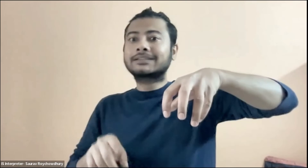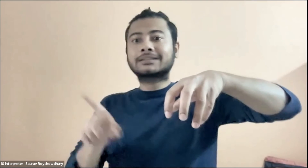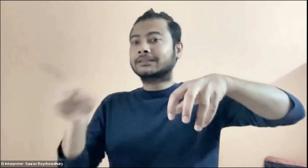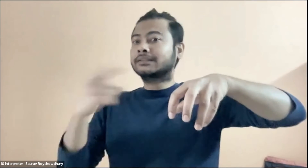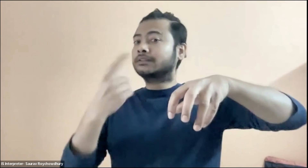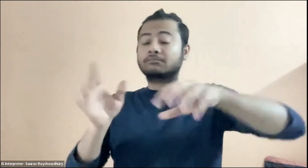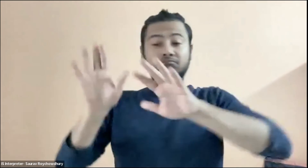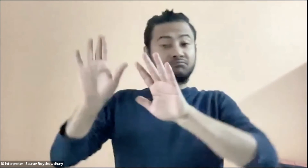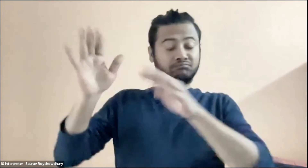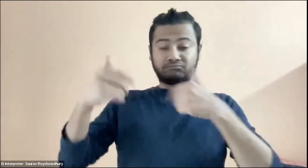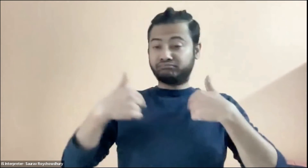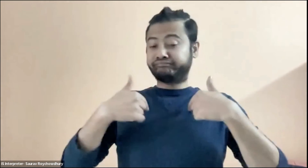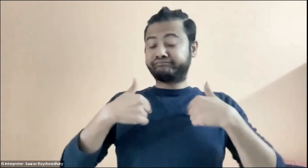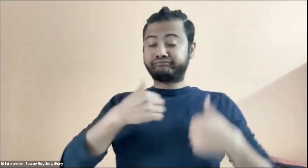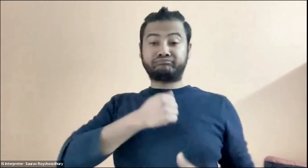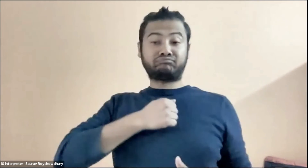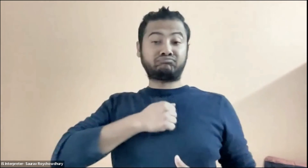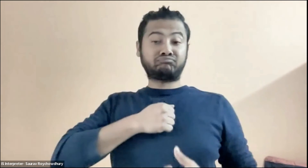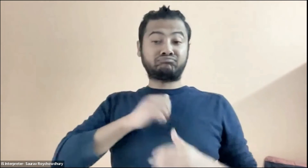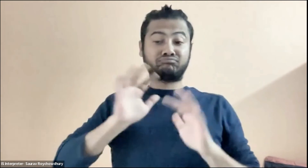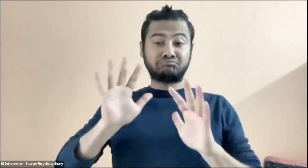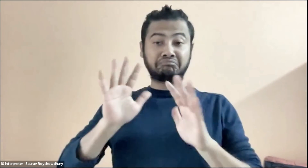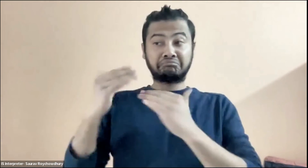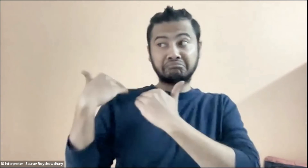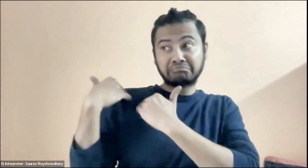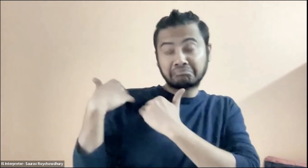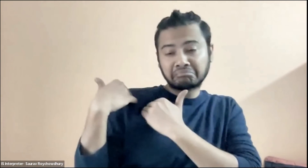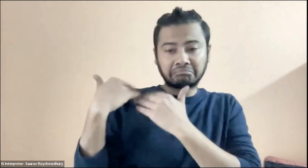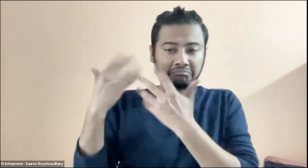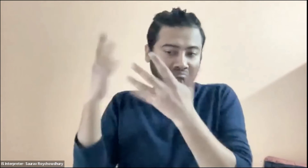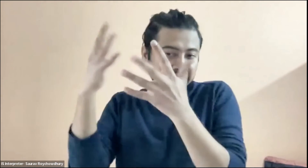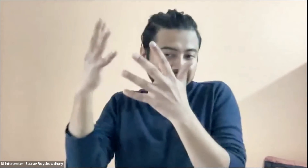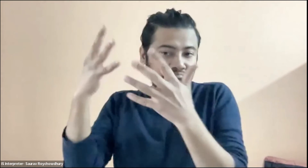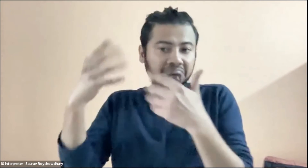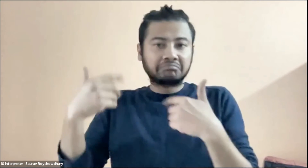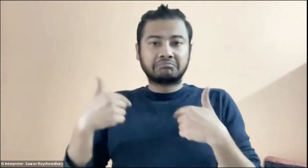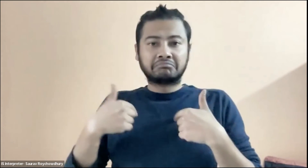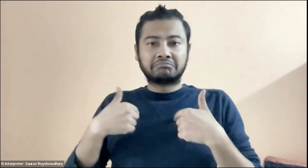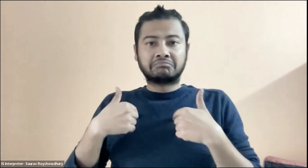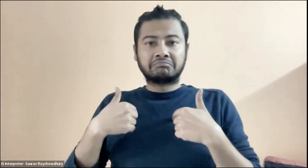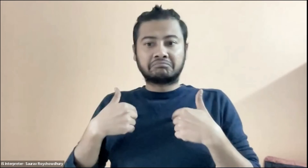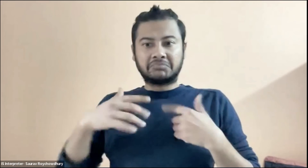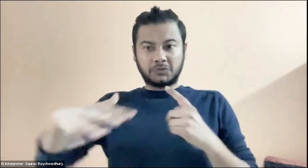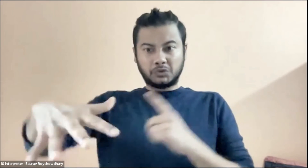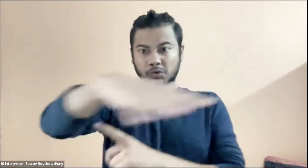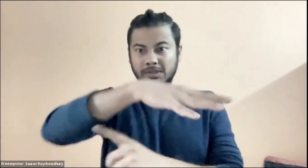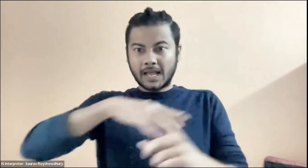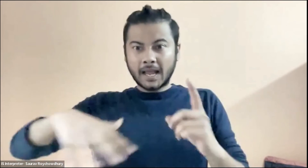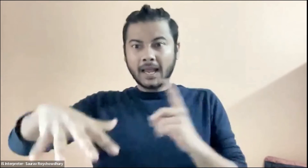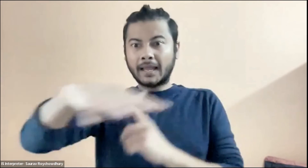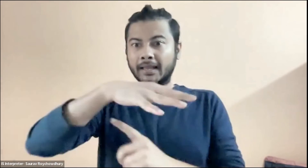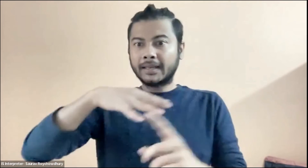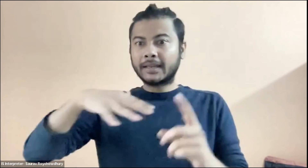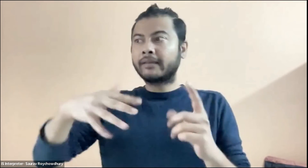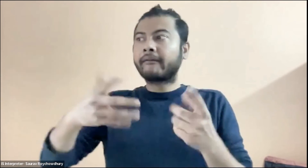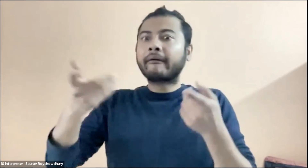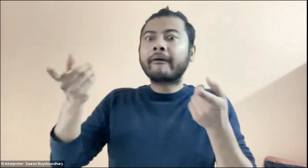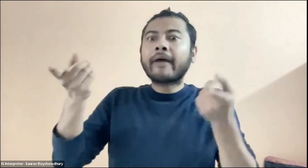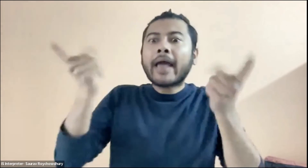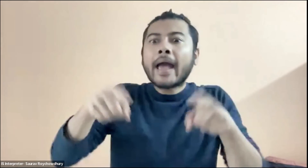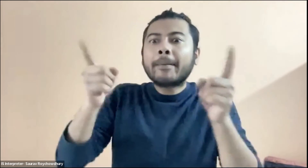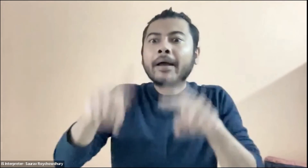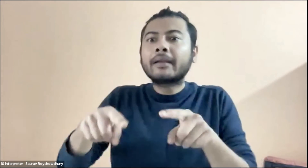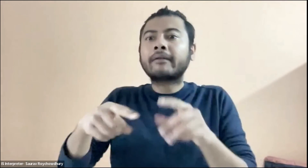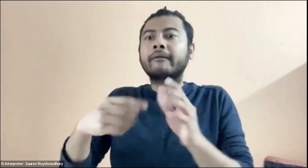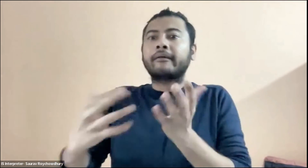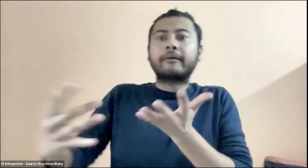processes. There's a lot of denial of civil society reports because sometimes they show